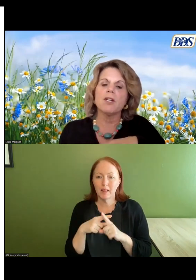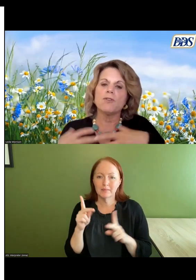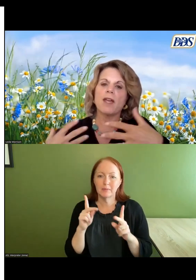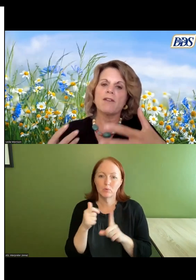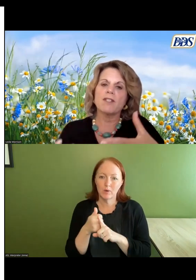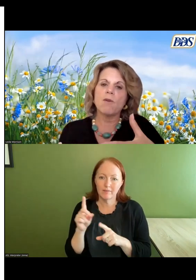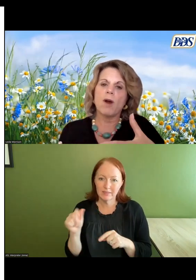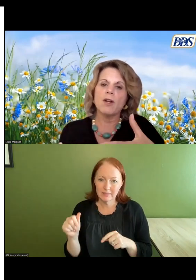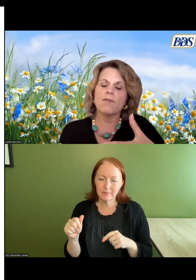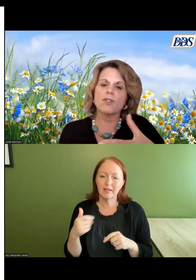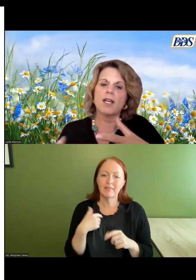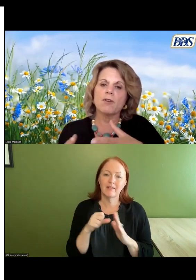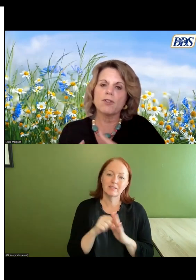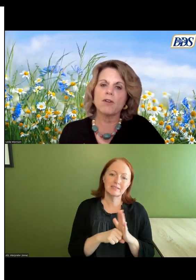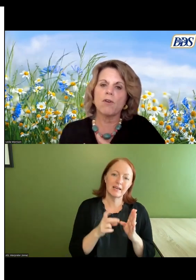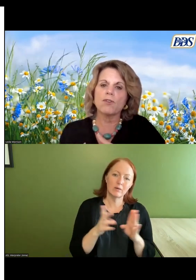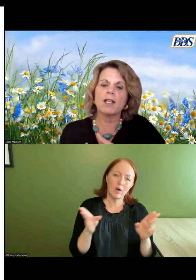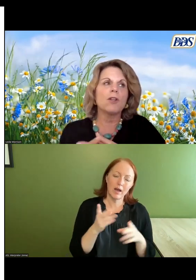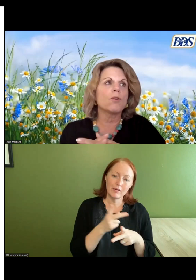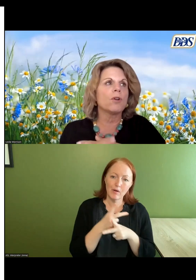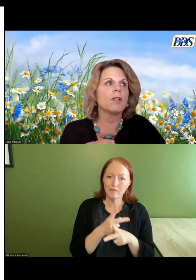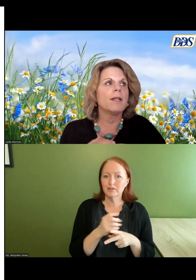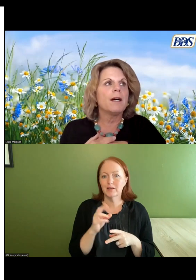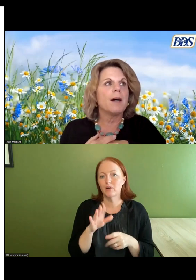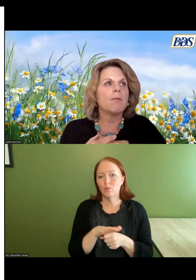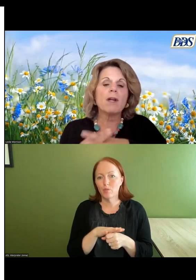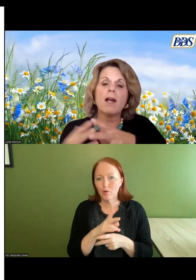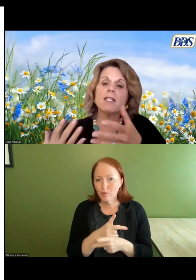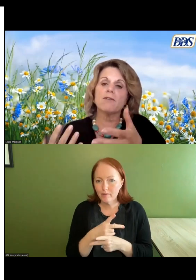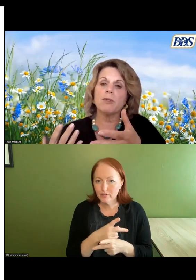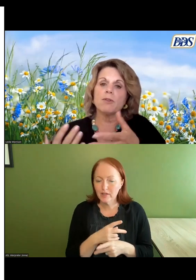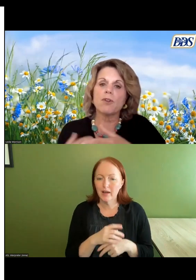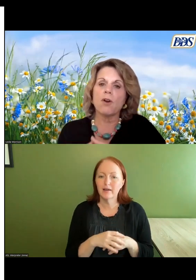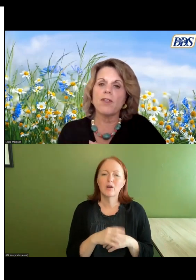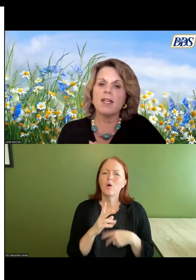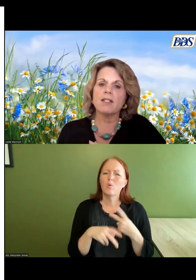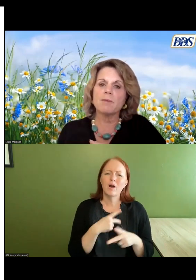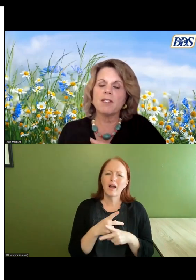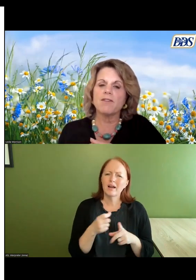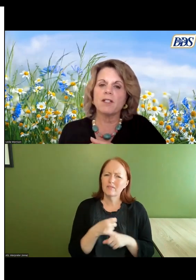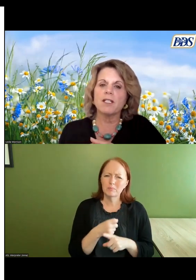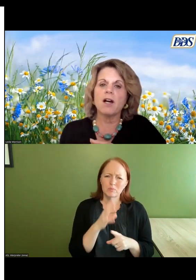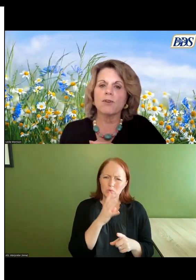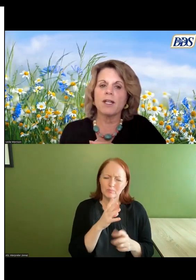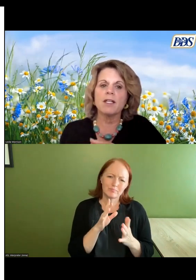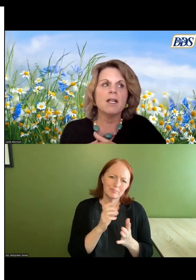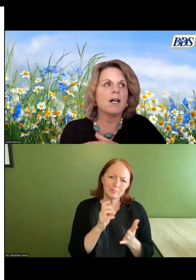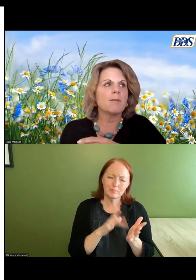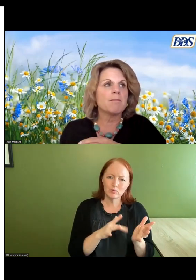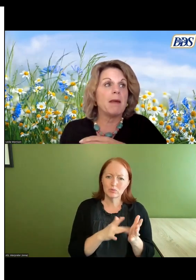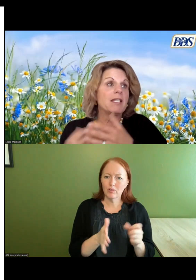disabilities? Do they have statewide oversight, or is their oversight local? What kinds of abuse are they specifically